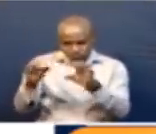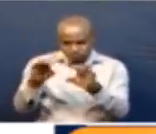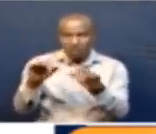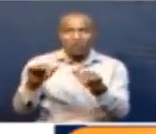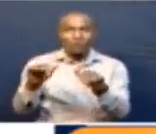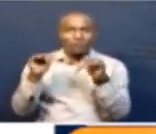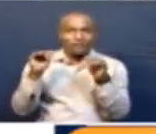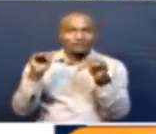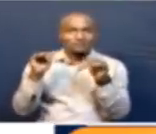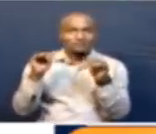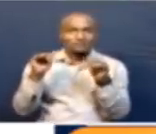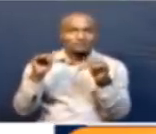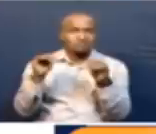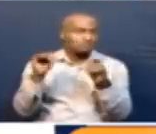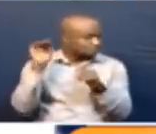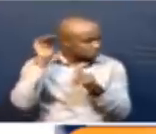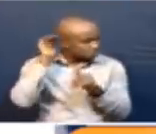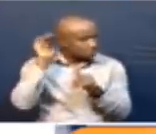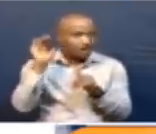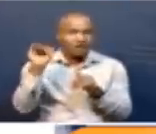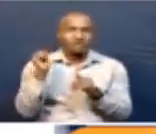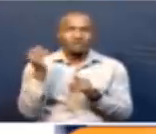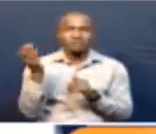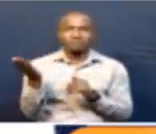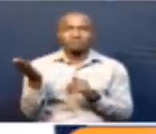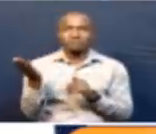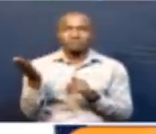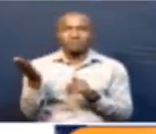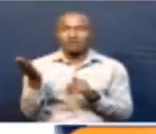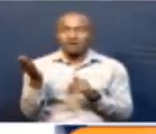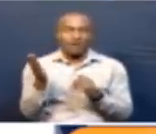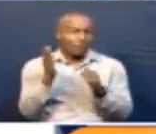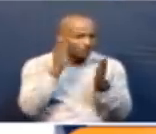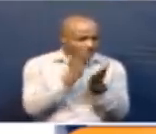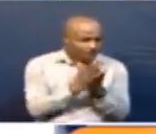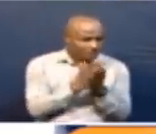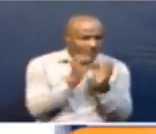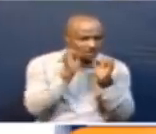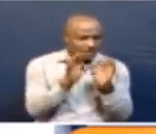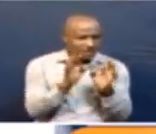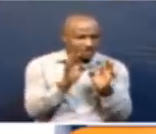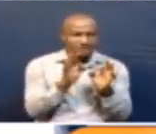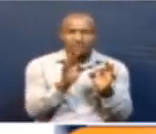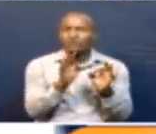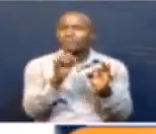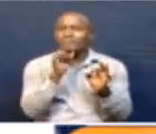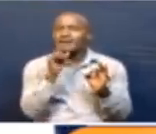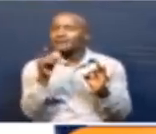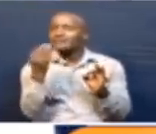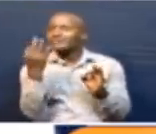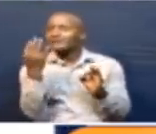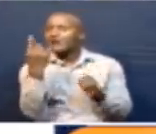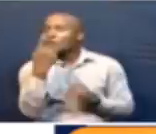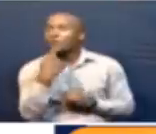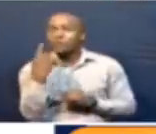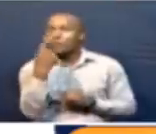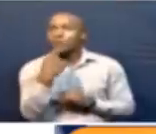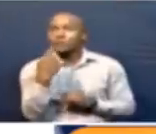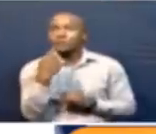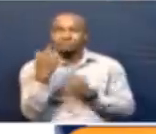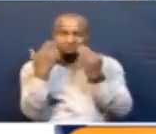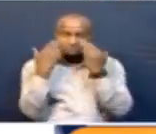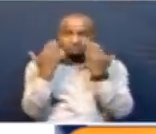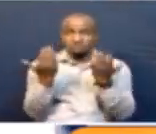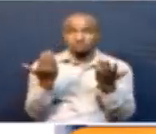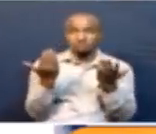on word from that end. It has not been established yet just who these attackers were and where